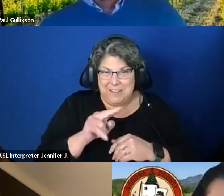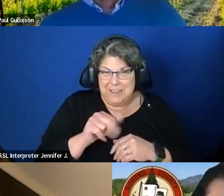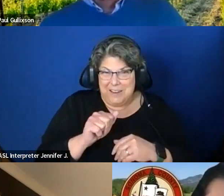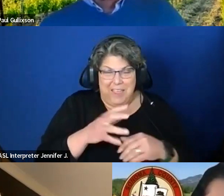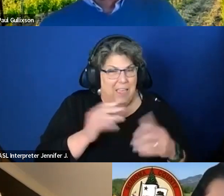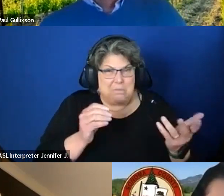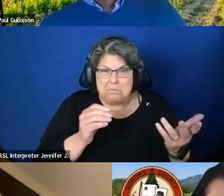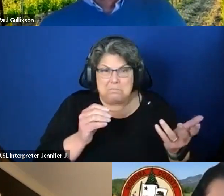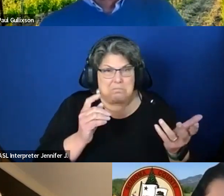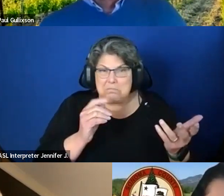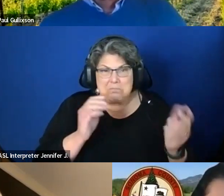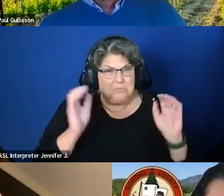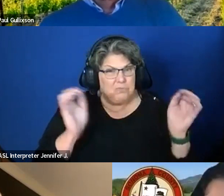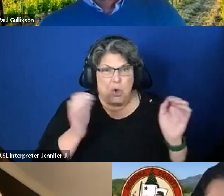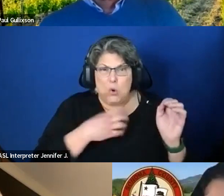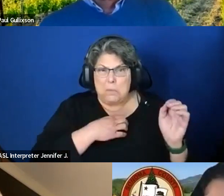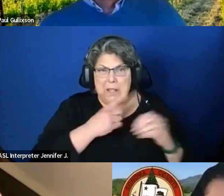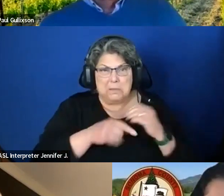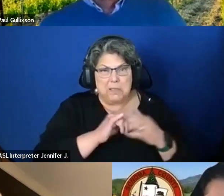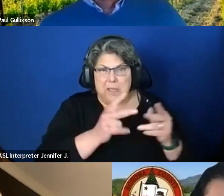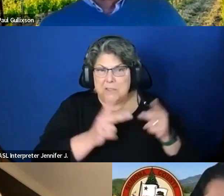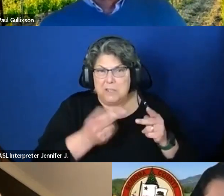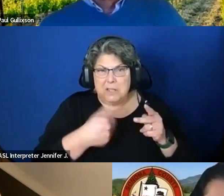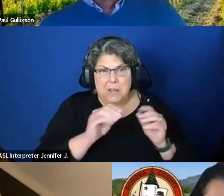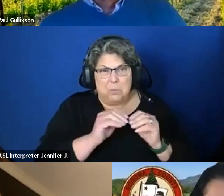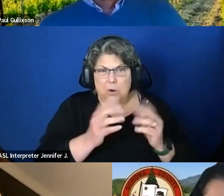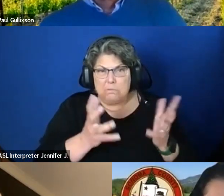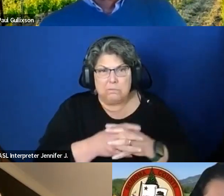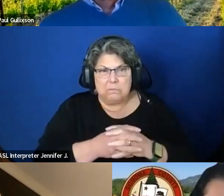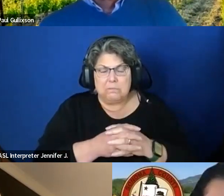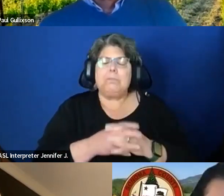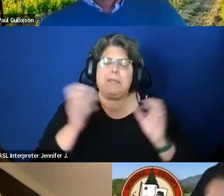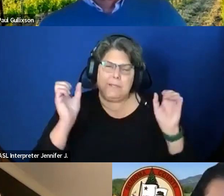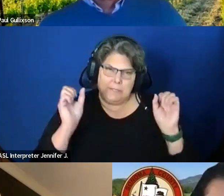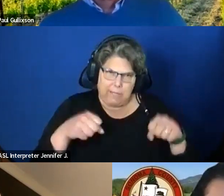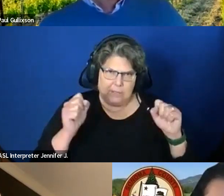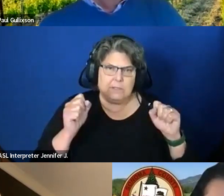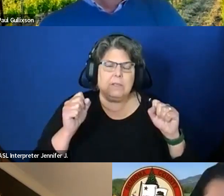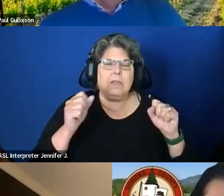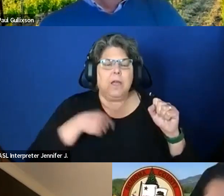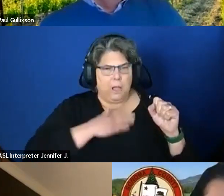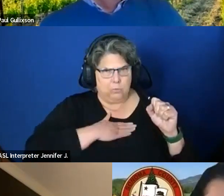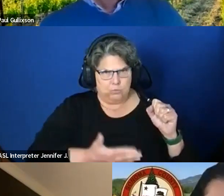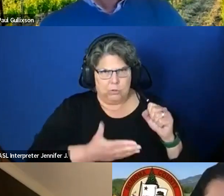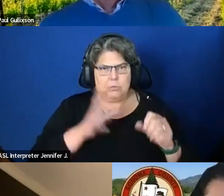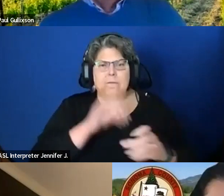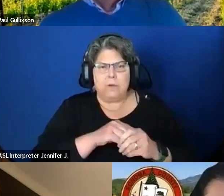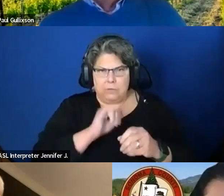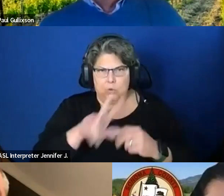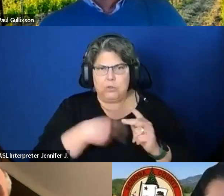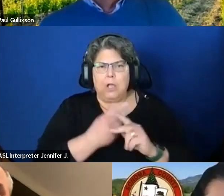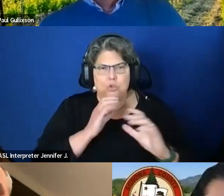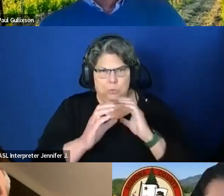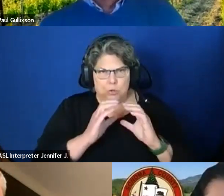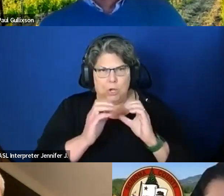get complaints about that facility. But yes, absolutely, I'm willing to take part in those kind of